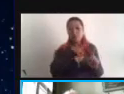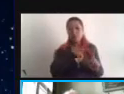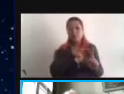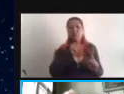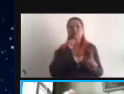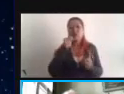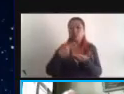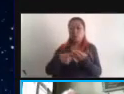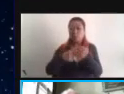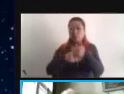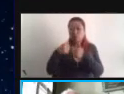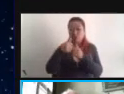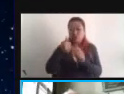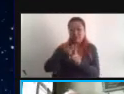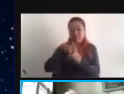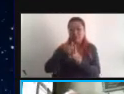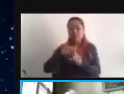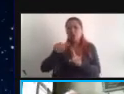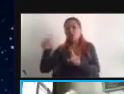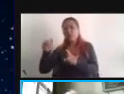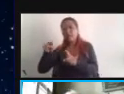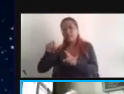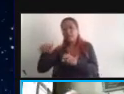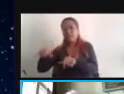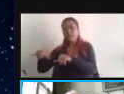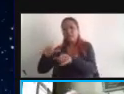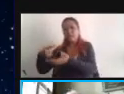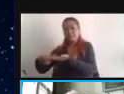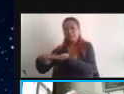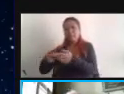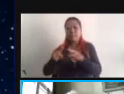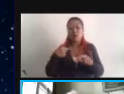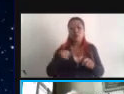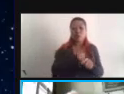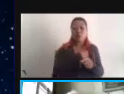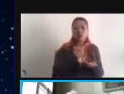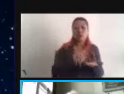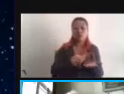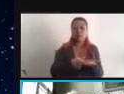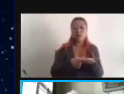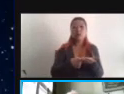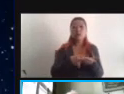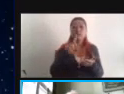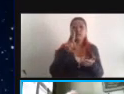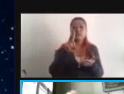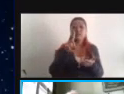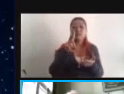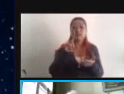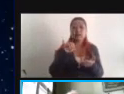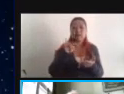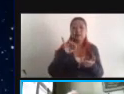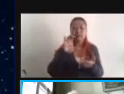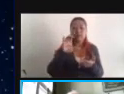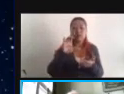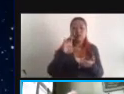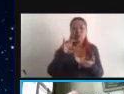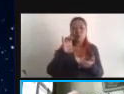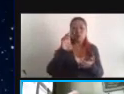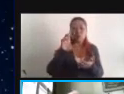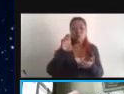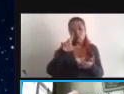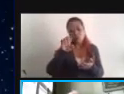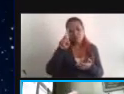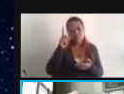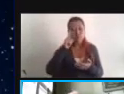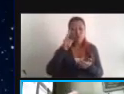aspects. Those are covered in other NASA standards, but we are covering what are the dynamic loads that are imparted to a crew member. How do we ensure a crew